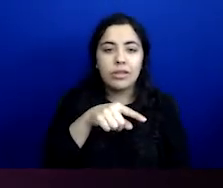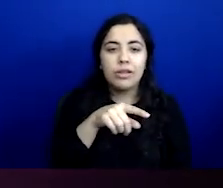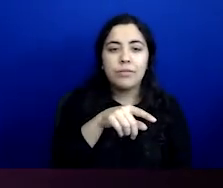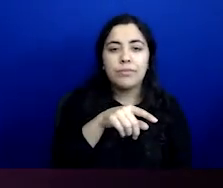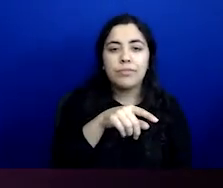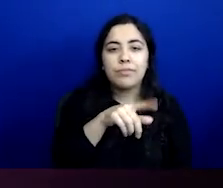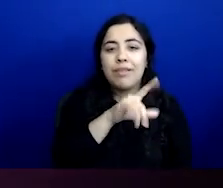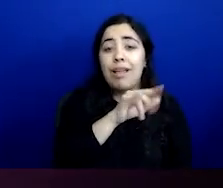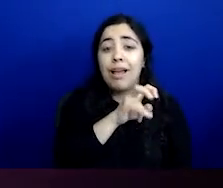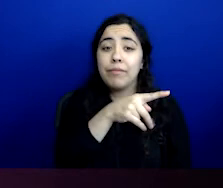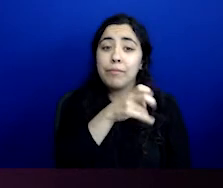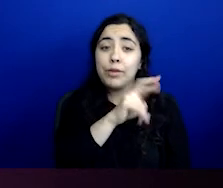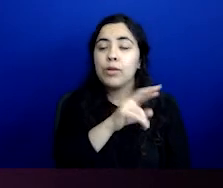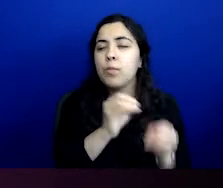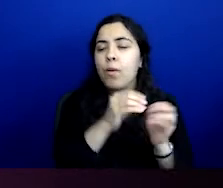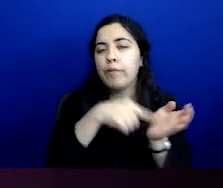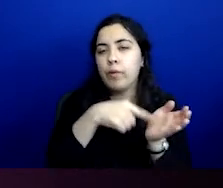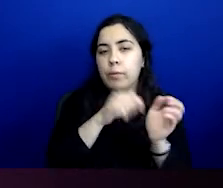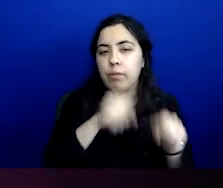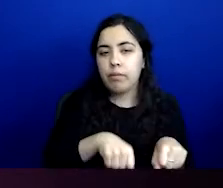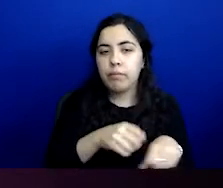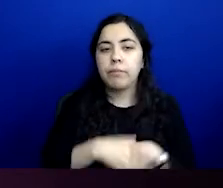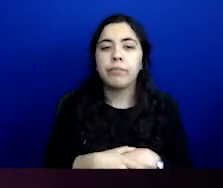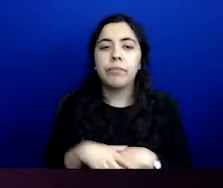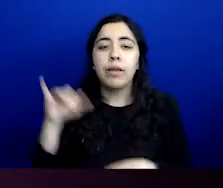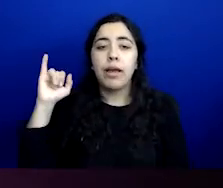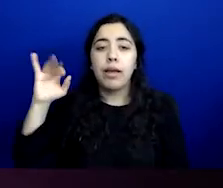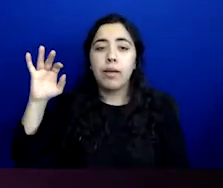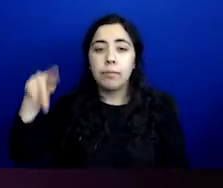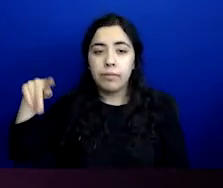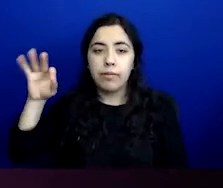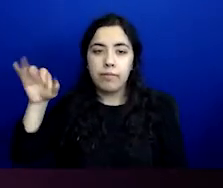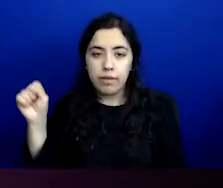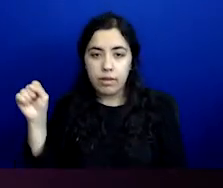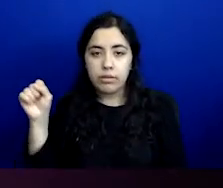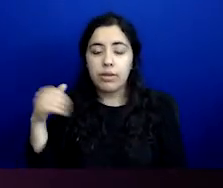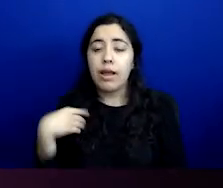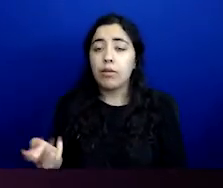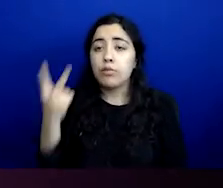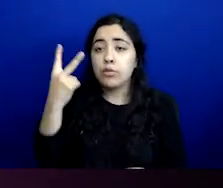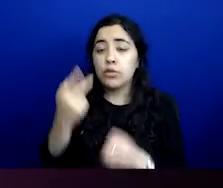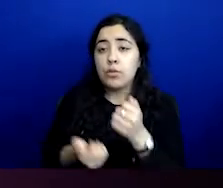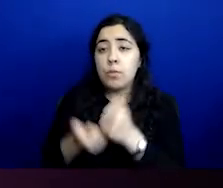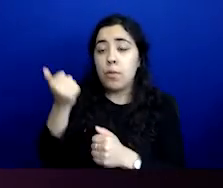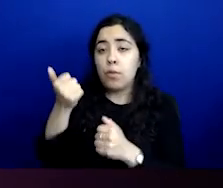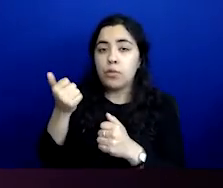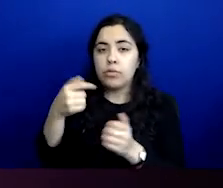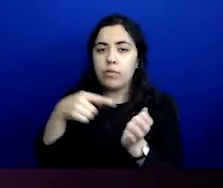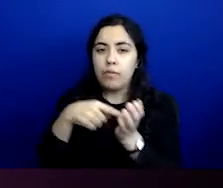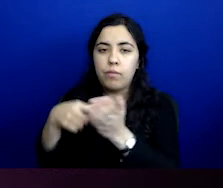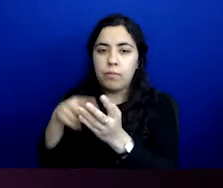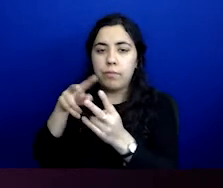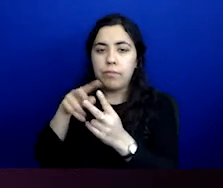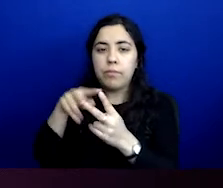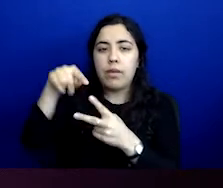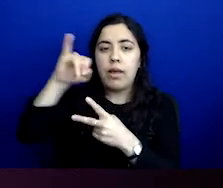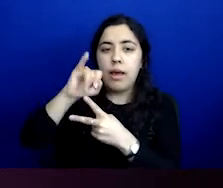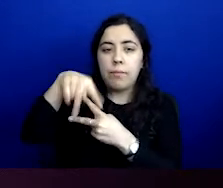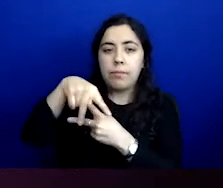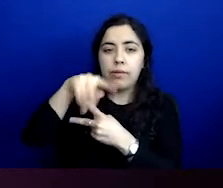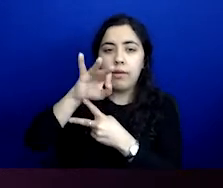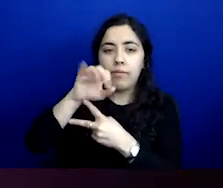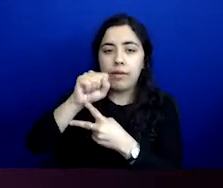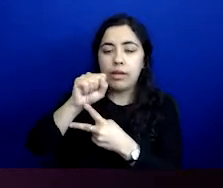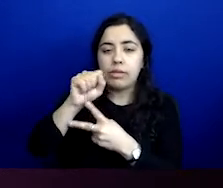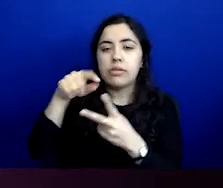For file storage, there are a couple of different options out there, but the two most popular right now are IPFS and Arweave. IPFS is interesting